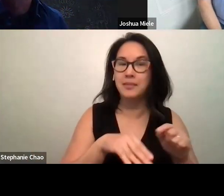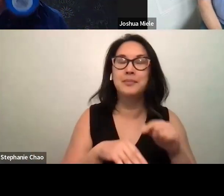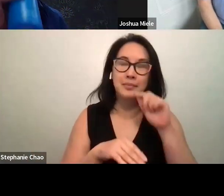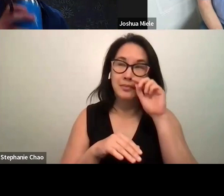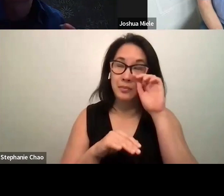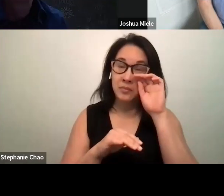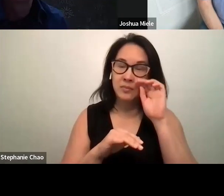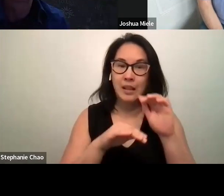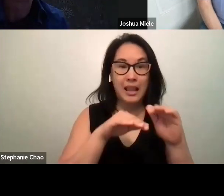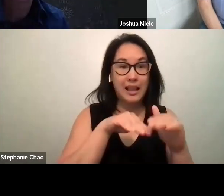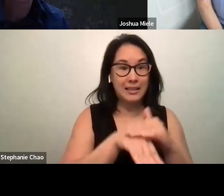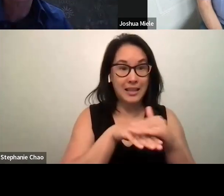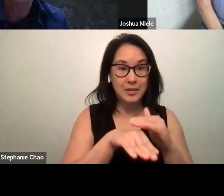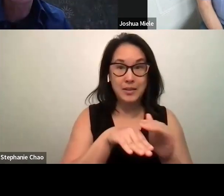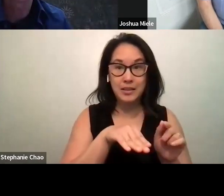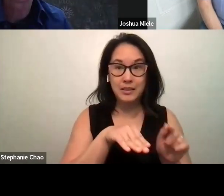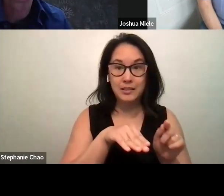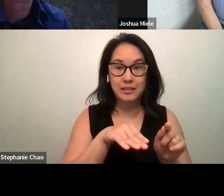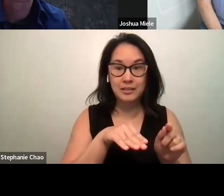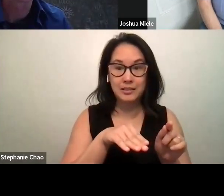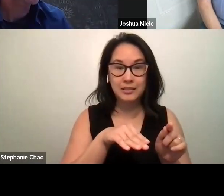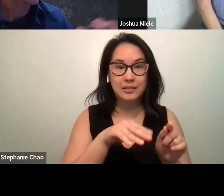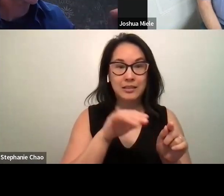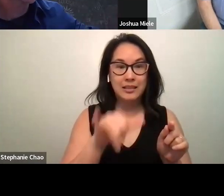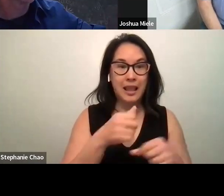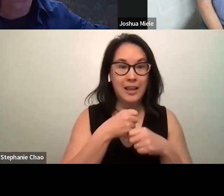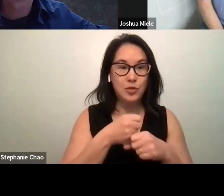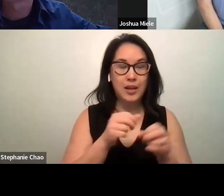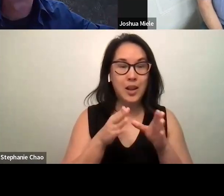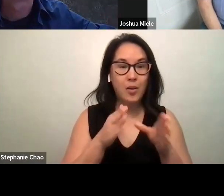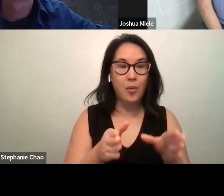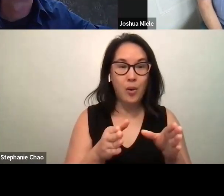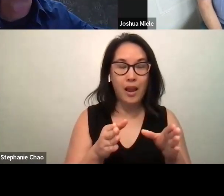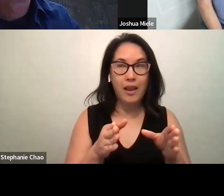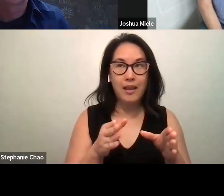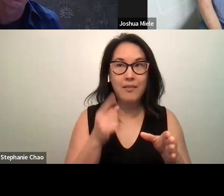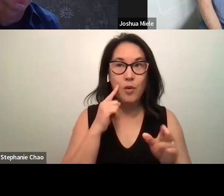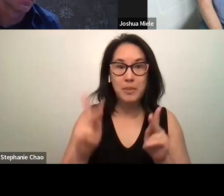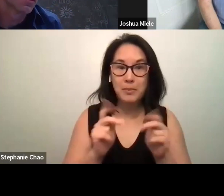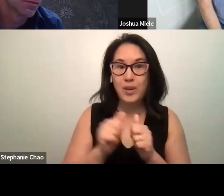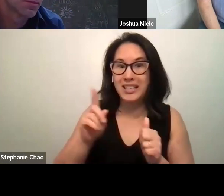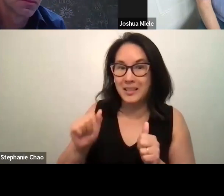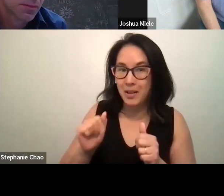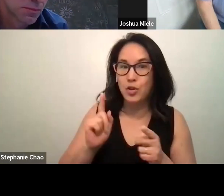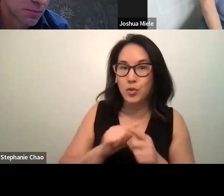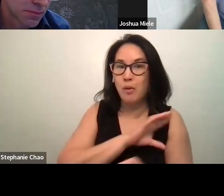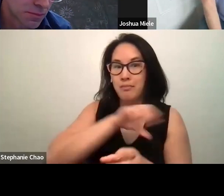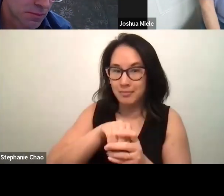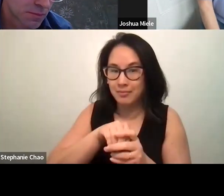talking about is creating a way for people with disabilities to